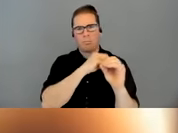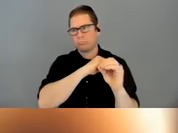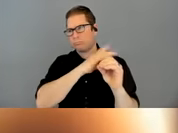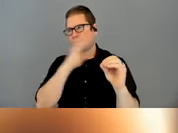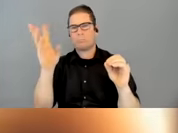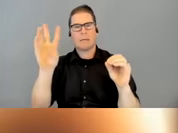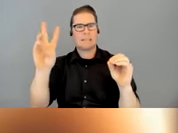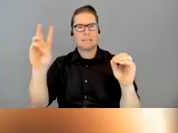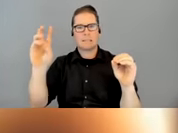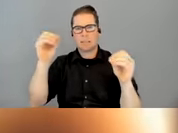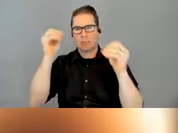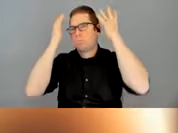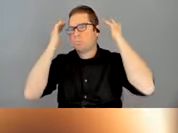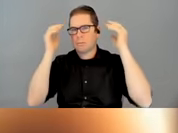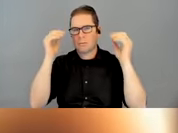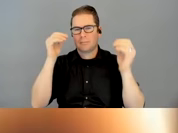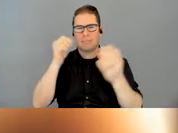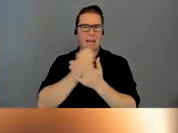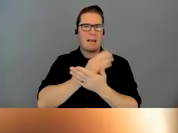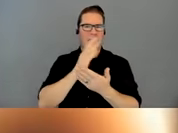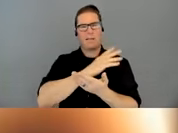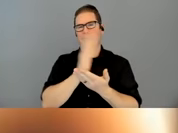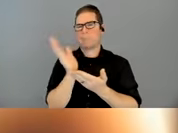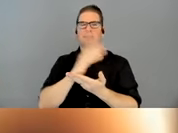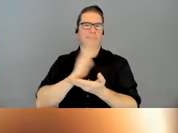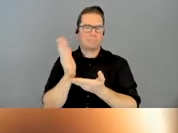and everything in between.